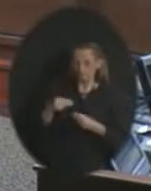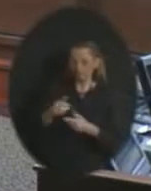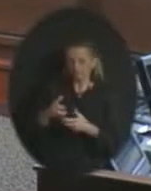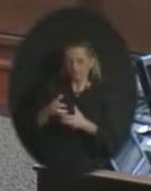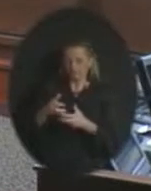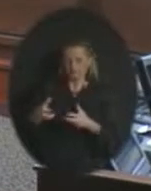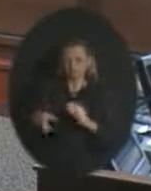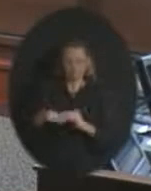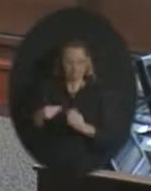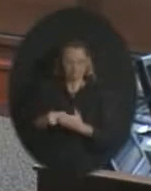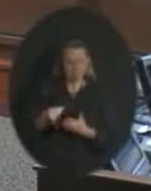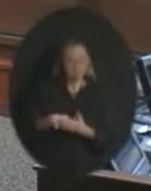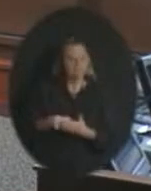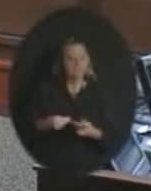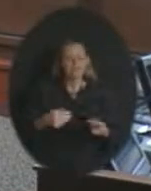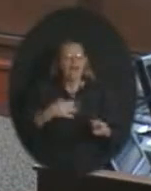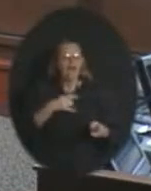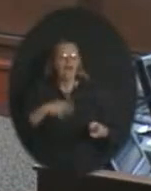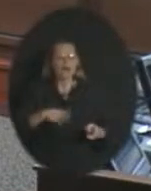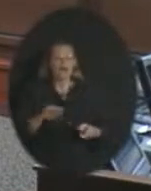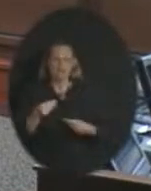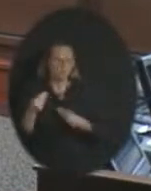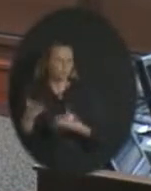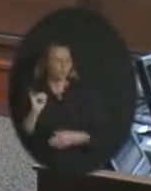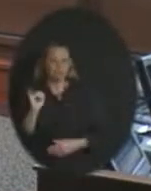insurance companies a dollar. Yeah. So, but